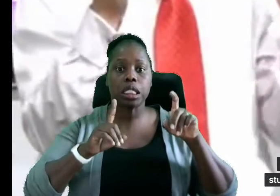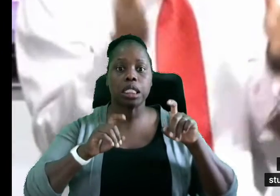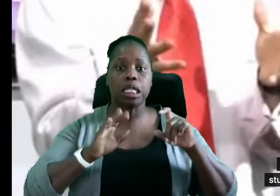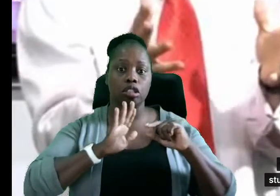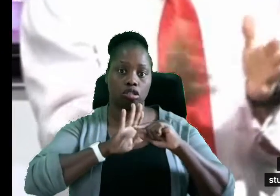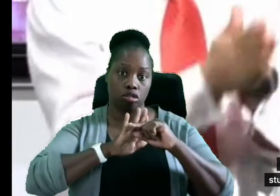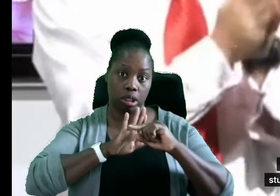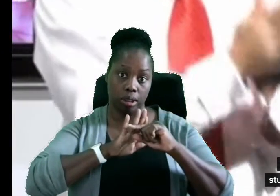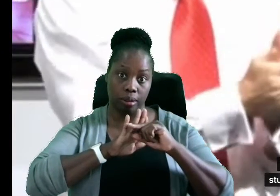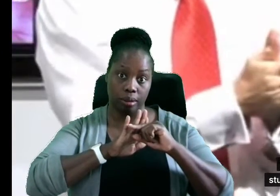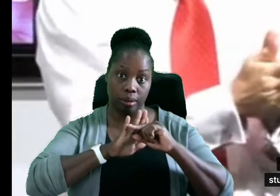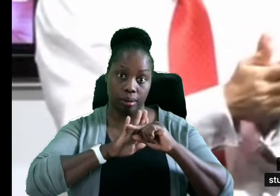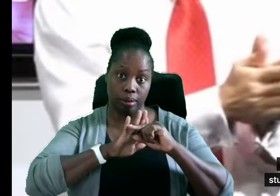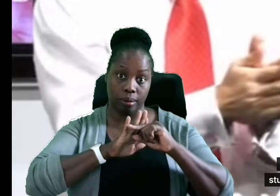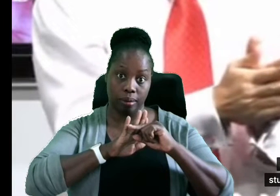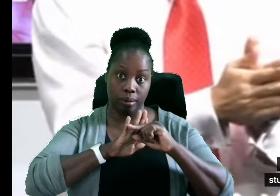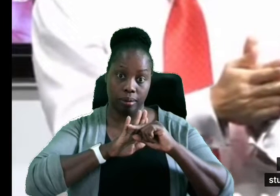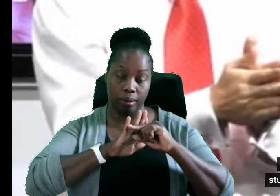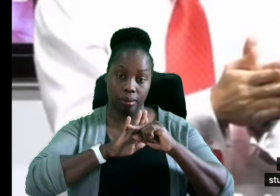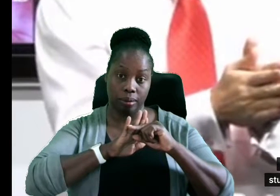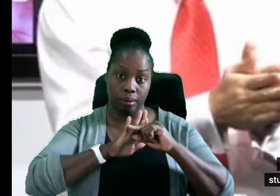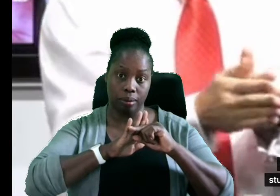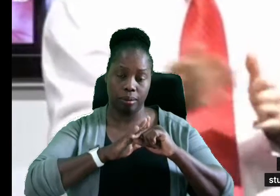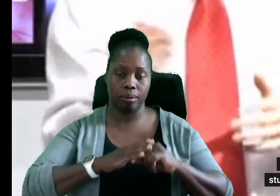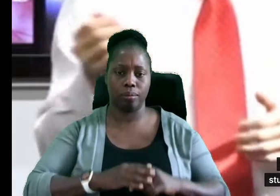actual students' test grades.